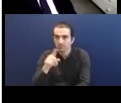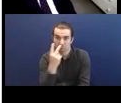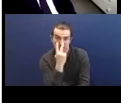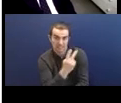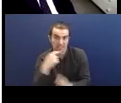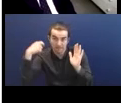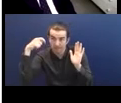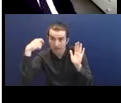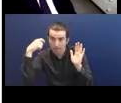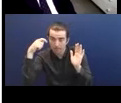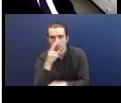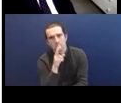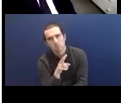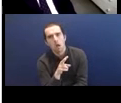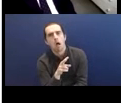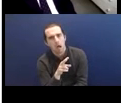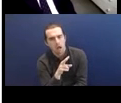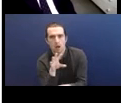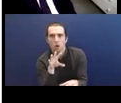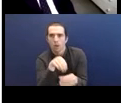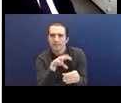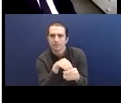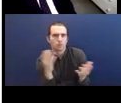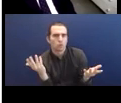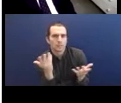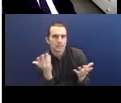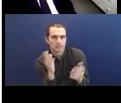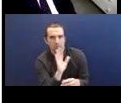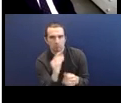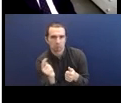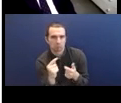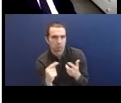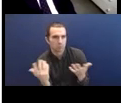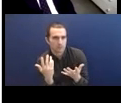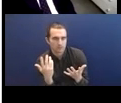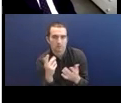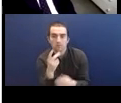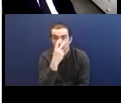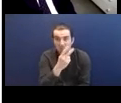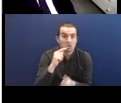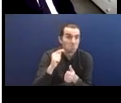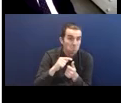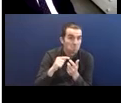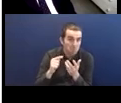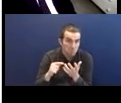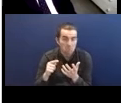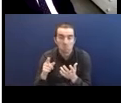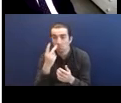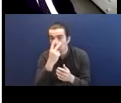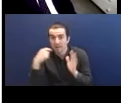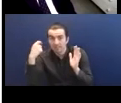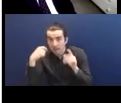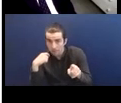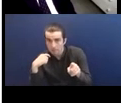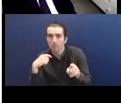and Gemma will read out a range of them. So again, another minute to do that, please. So that's just, sorry, Yeah. that's just